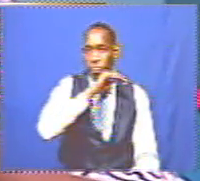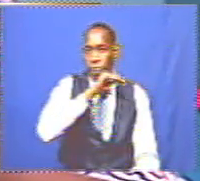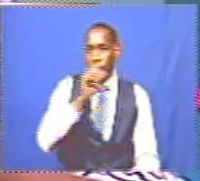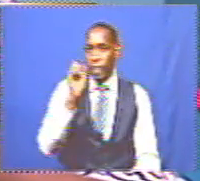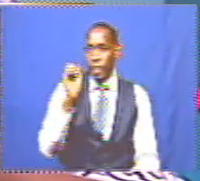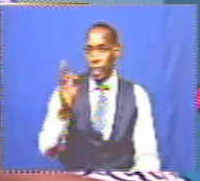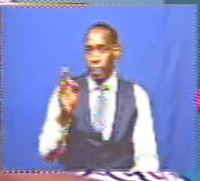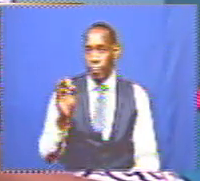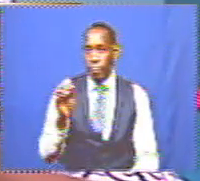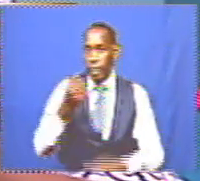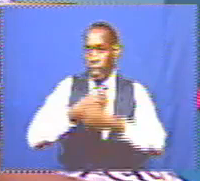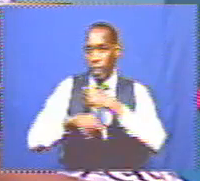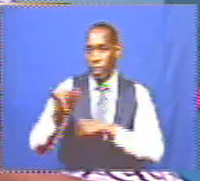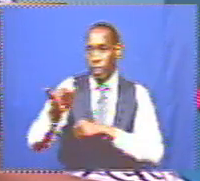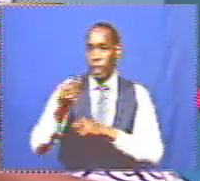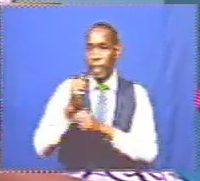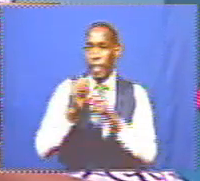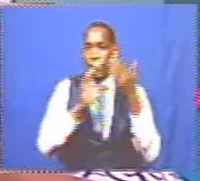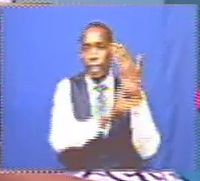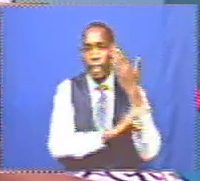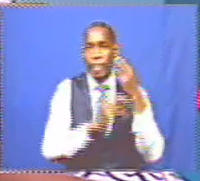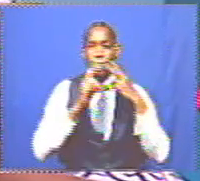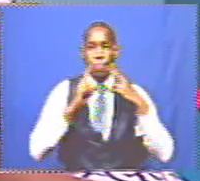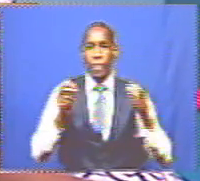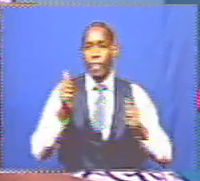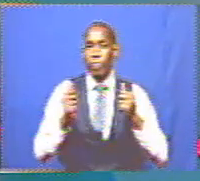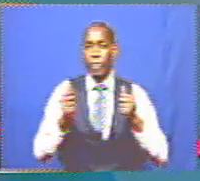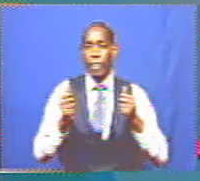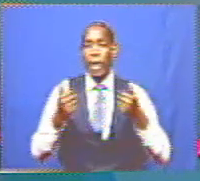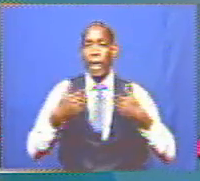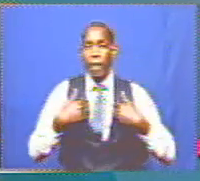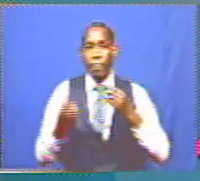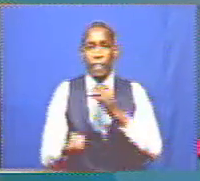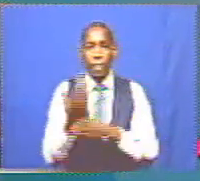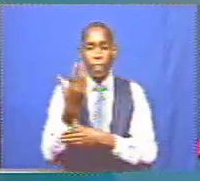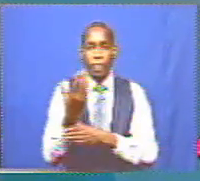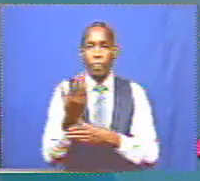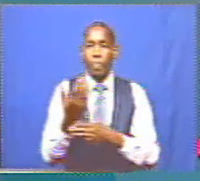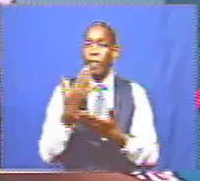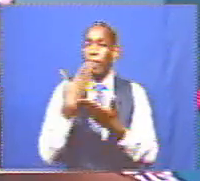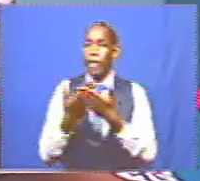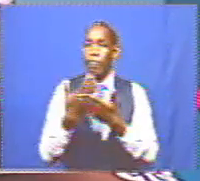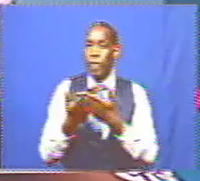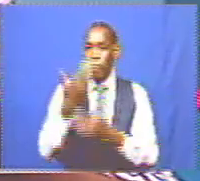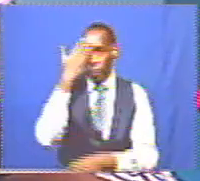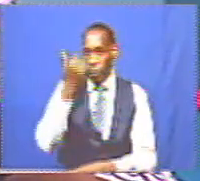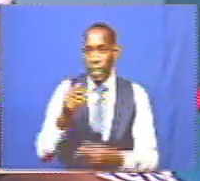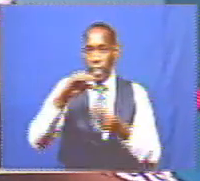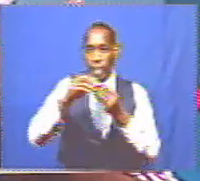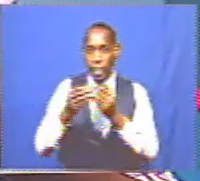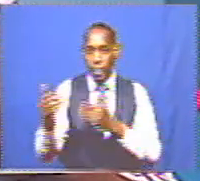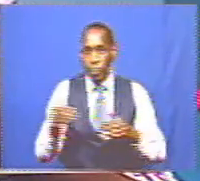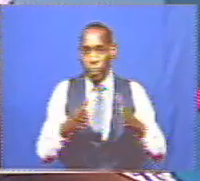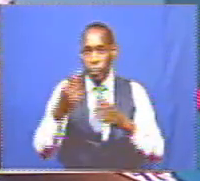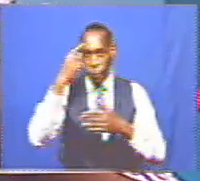has done anything to this country, it's the peace that has been established, and I'm thankful, because that has also created an opportunity